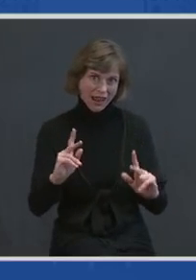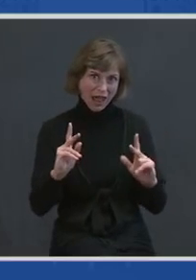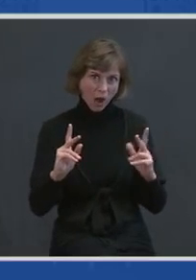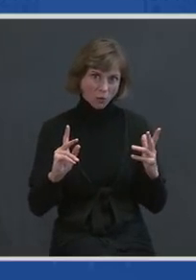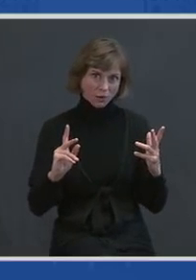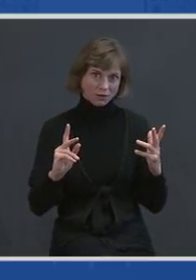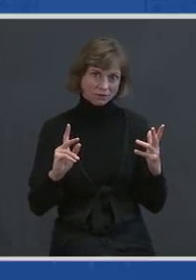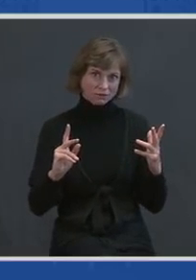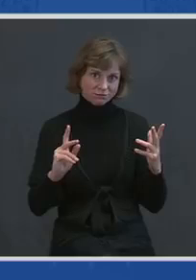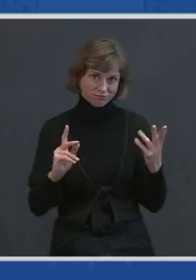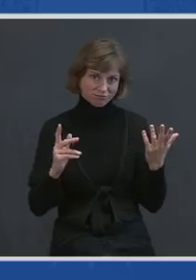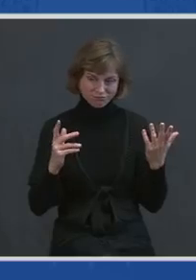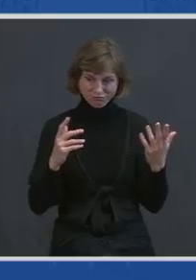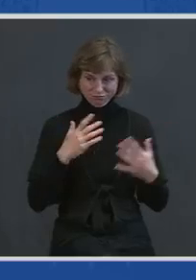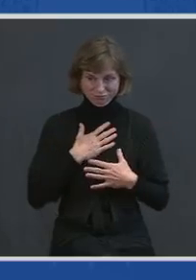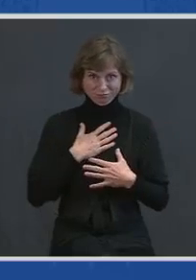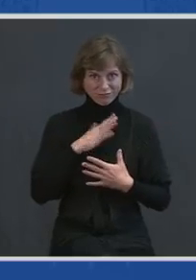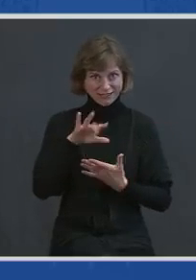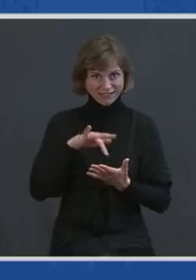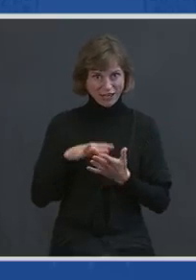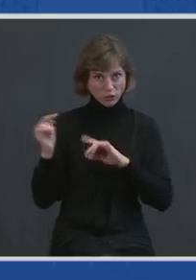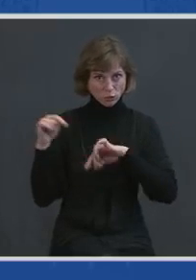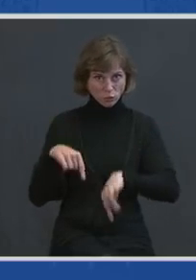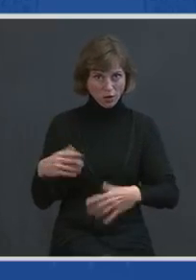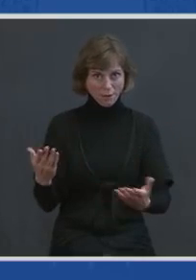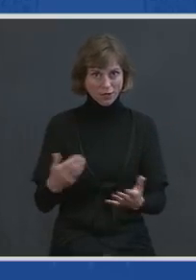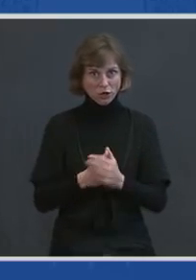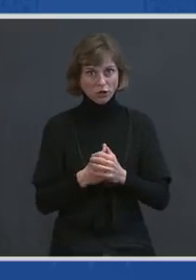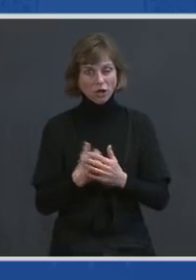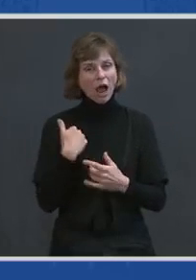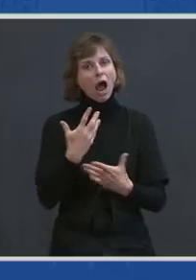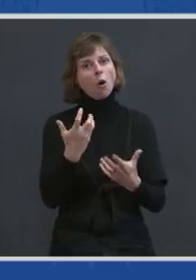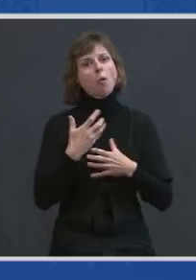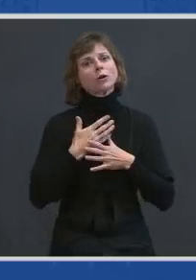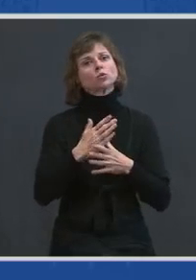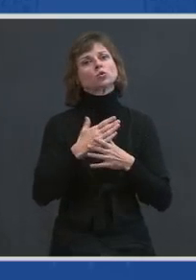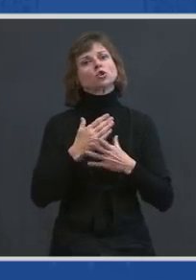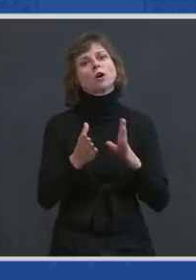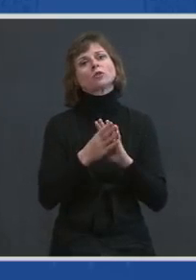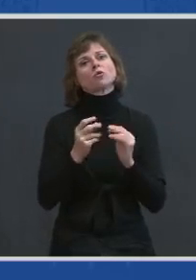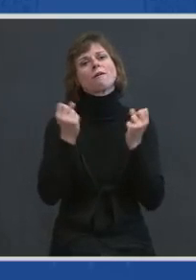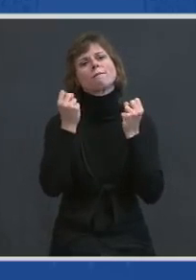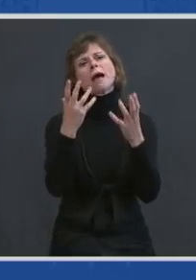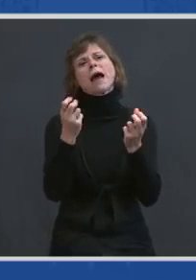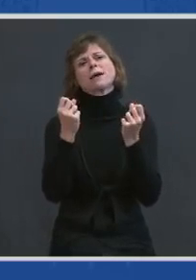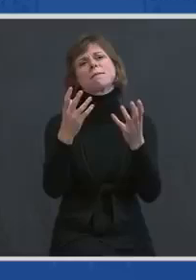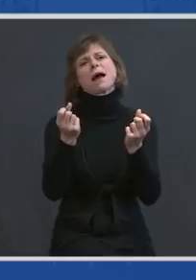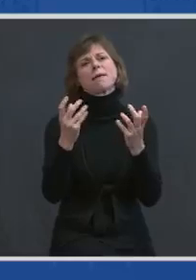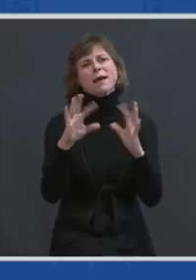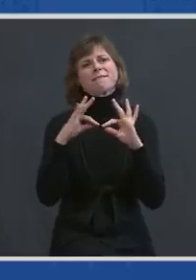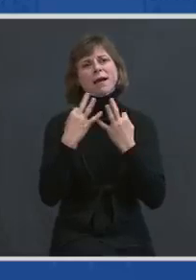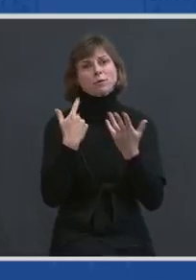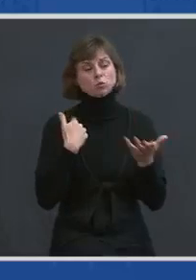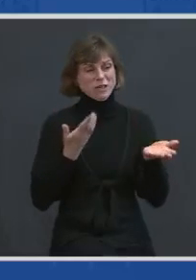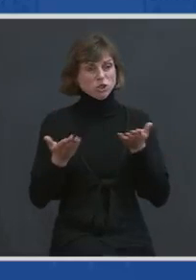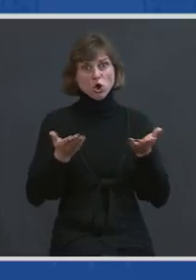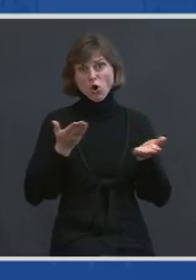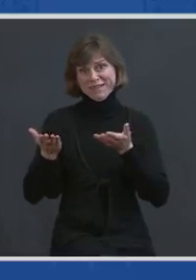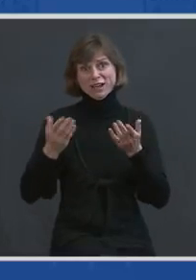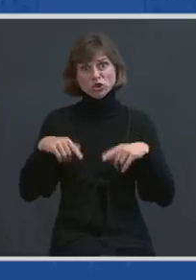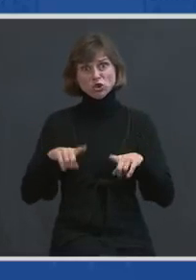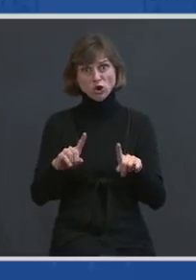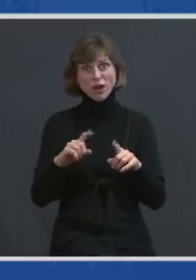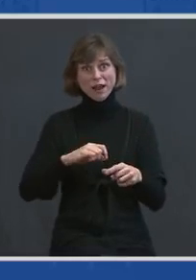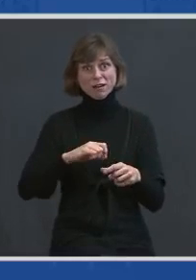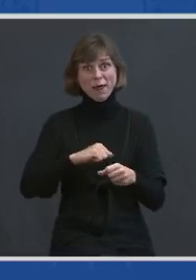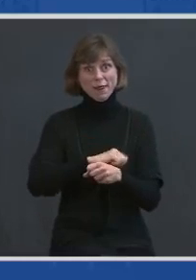behalf of Mary Center, being me here, you know, to share the story of the many, many families that we have served during this pandemic.